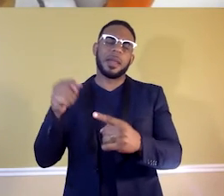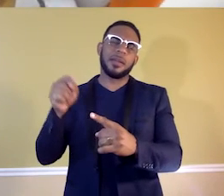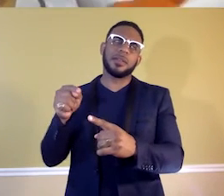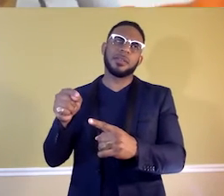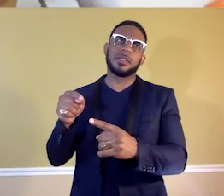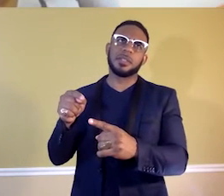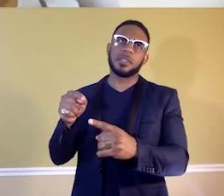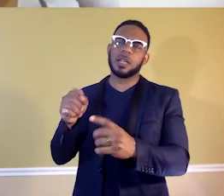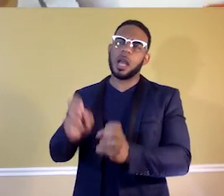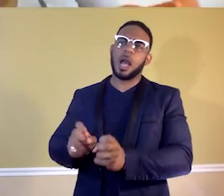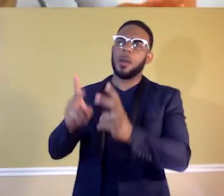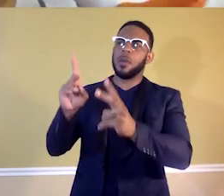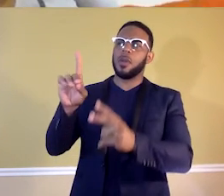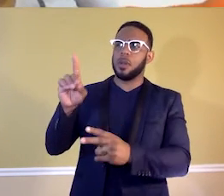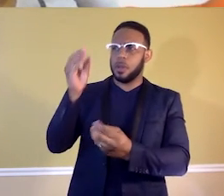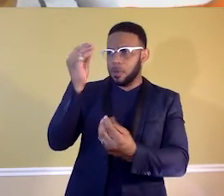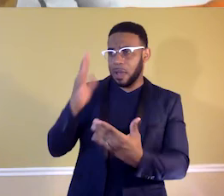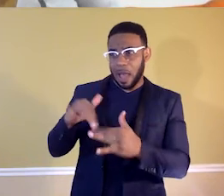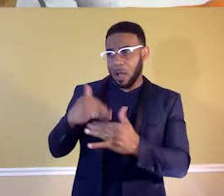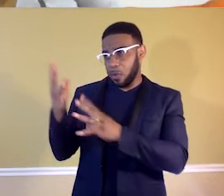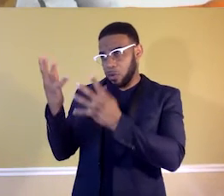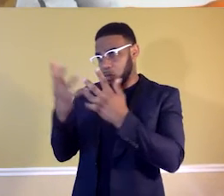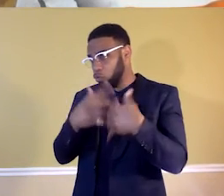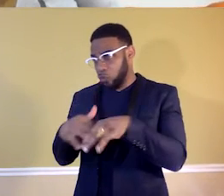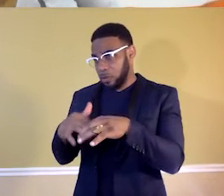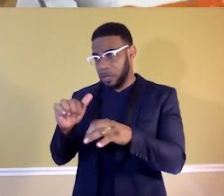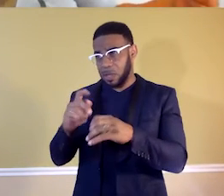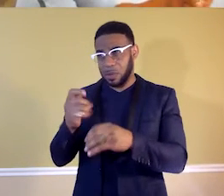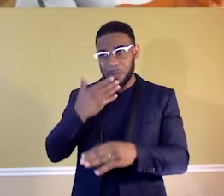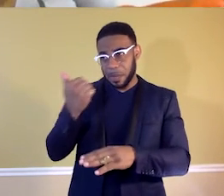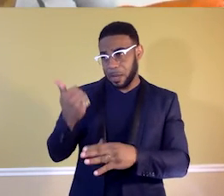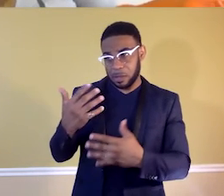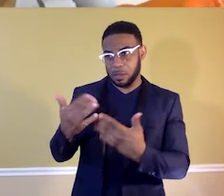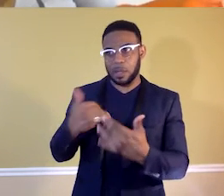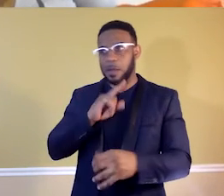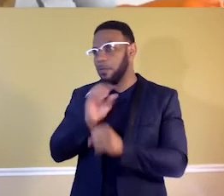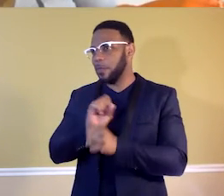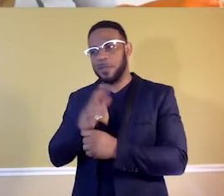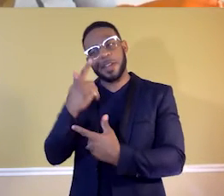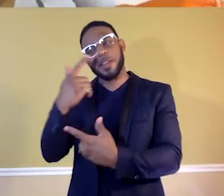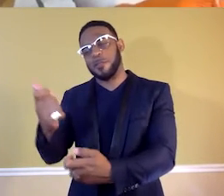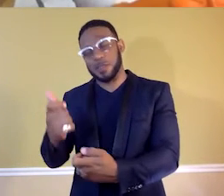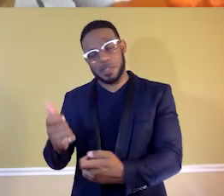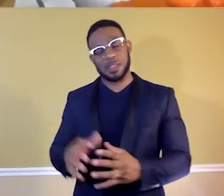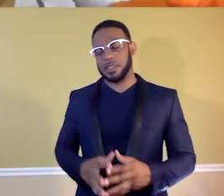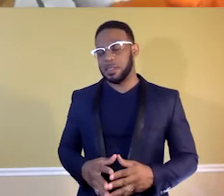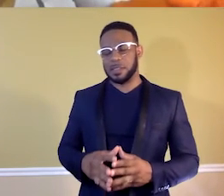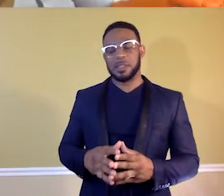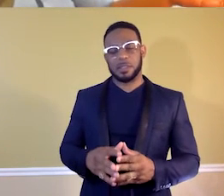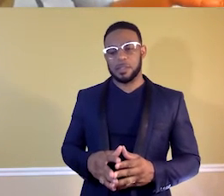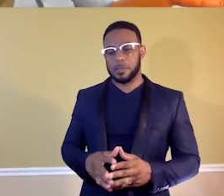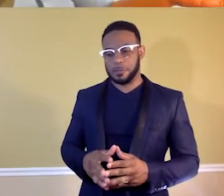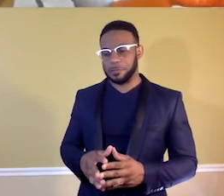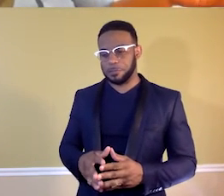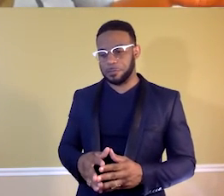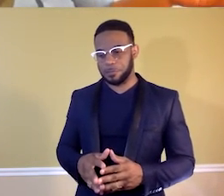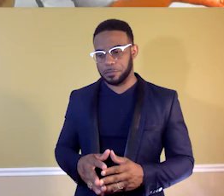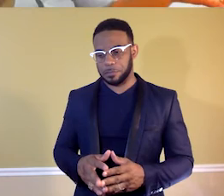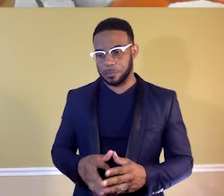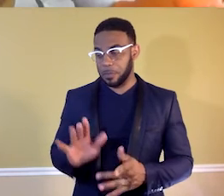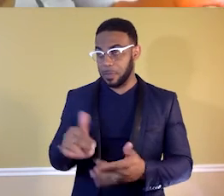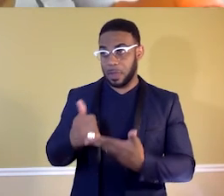around uploading data. How could we streamline that a little bit better? So I'm definitely interested